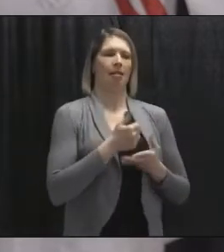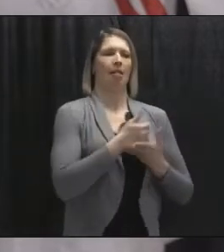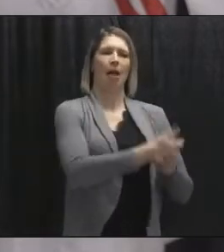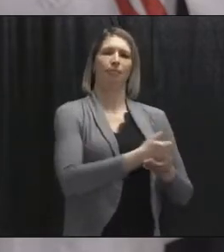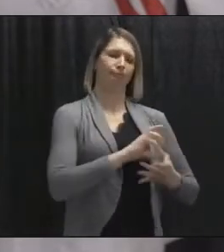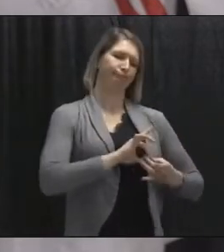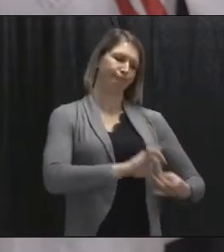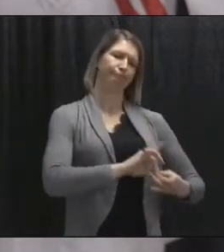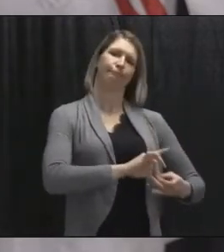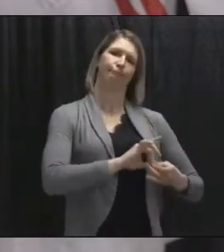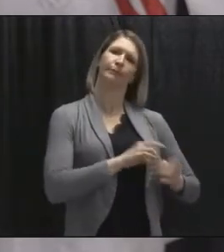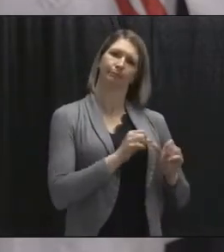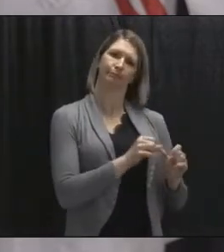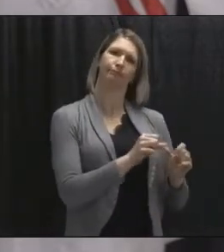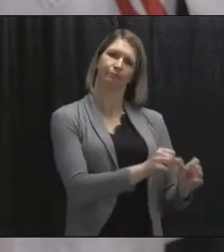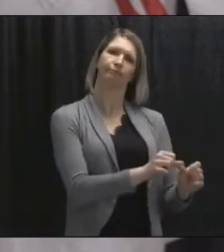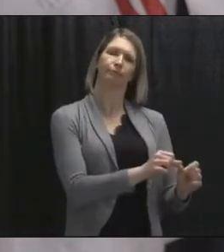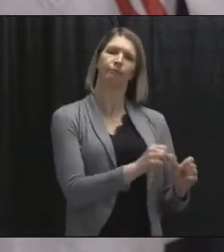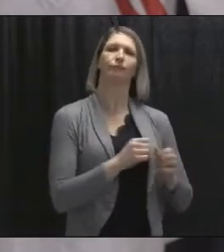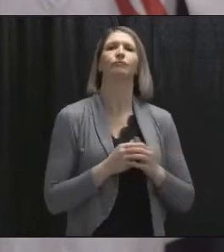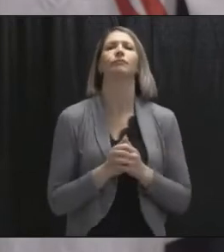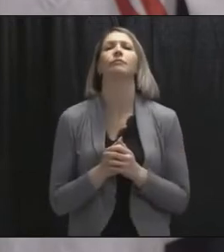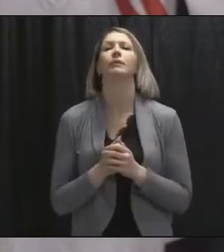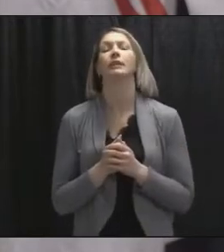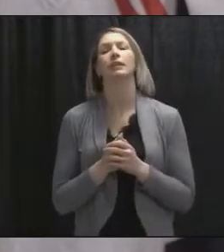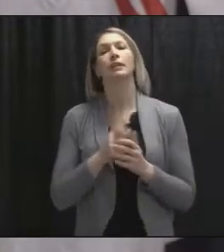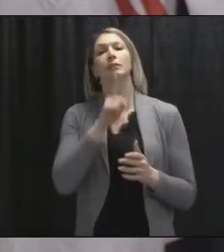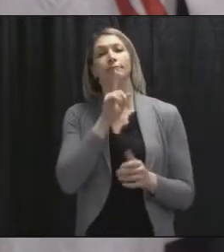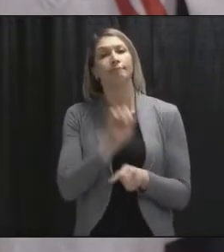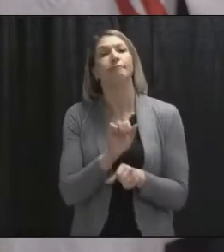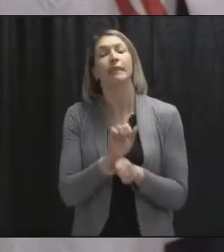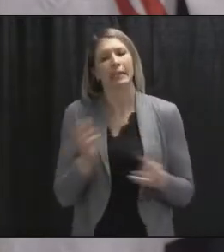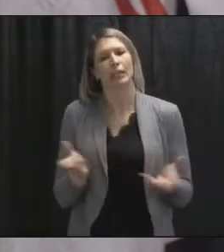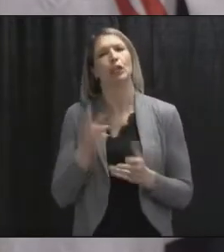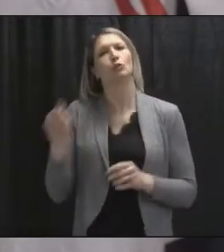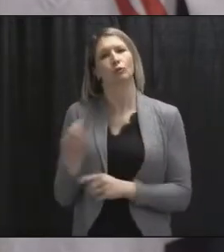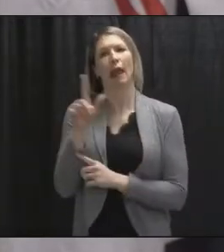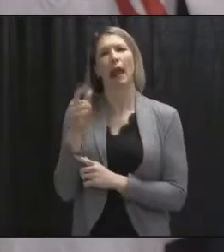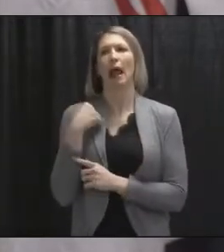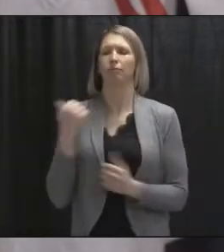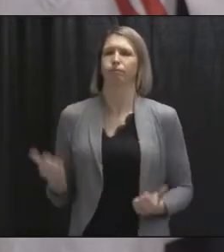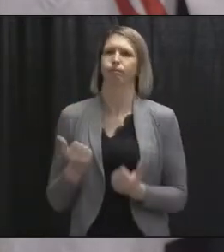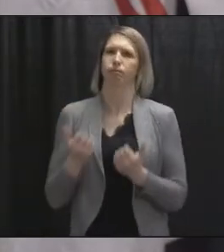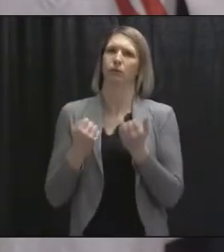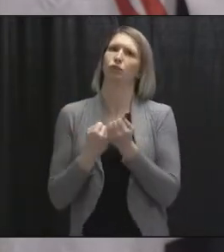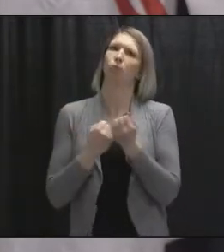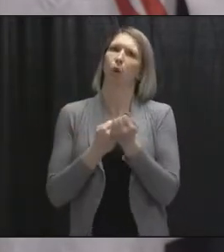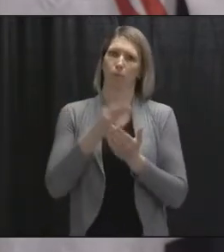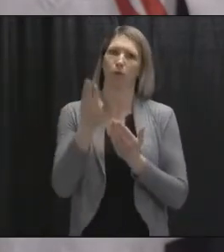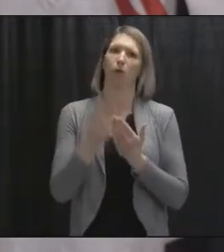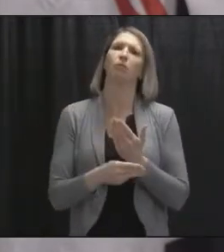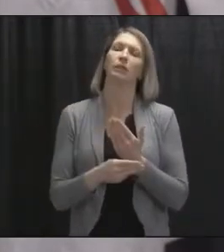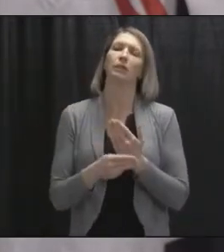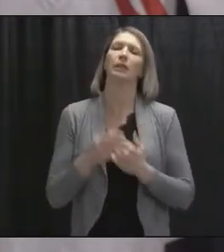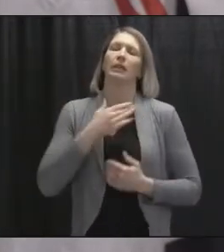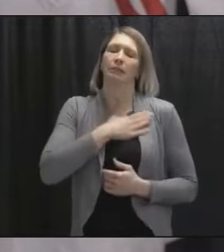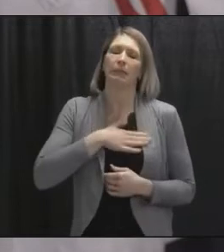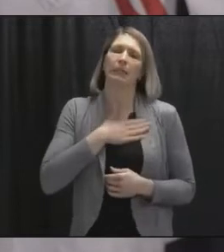There are many mental health supports available for children and adults in our province finding it difficult to cope with COVID-19. Please